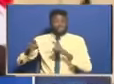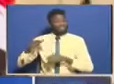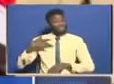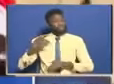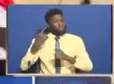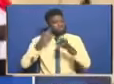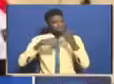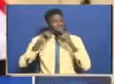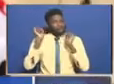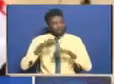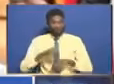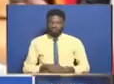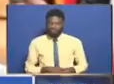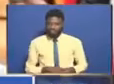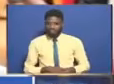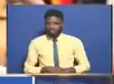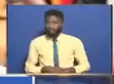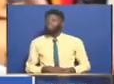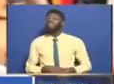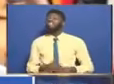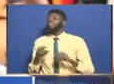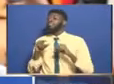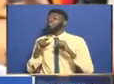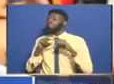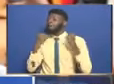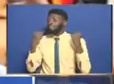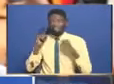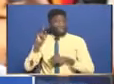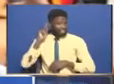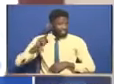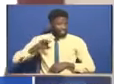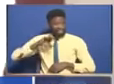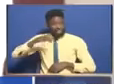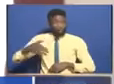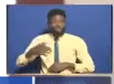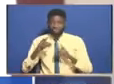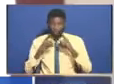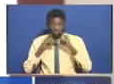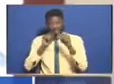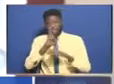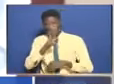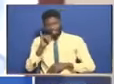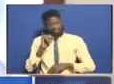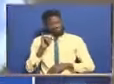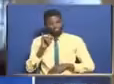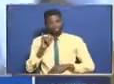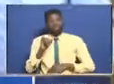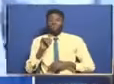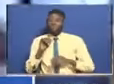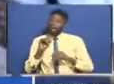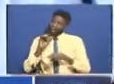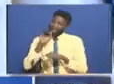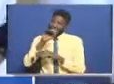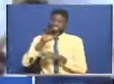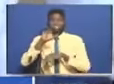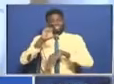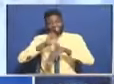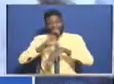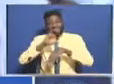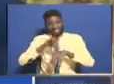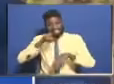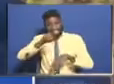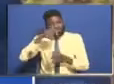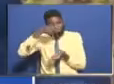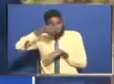of clergy in Kisii County have faulted the proponents of the Building Bridges initiative, urging the church to steer clear of the constitutional amendment